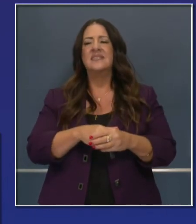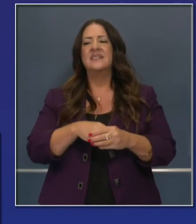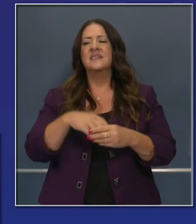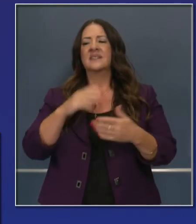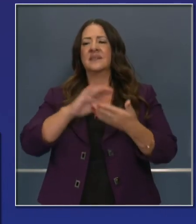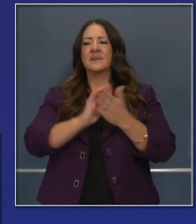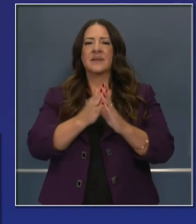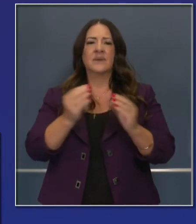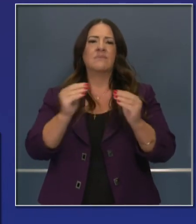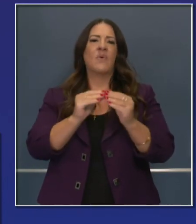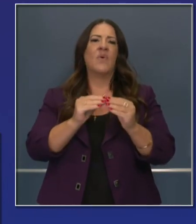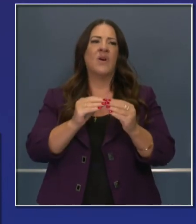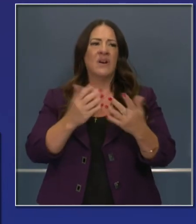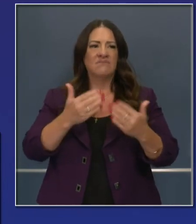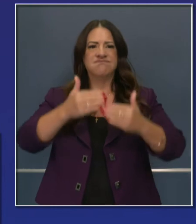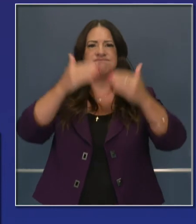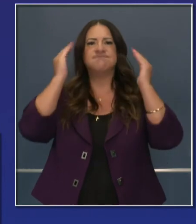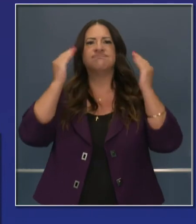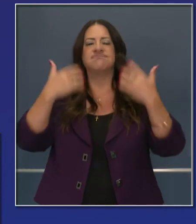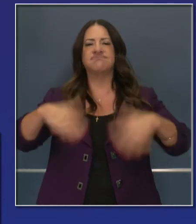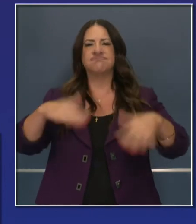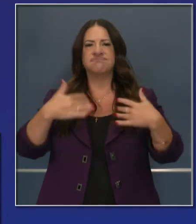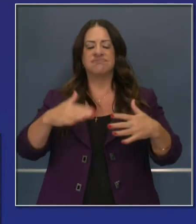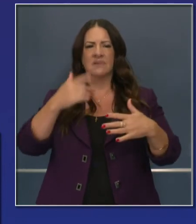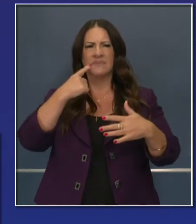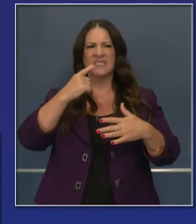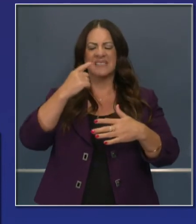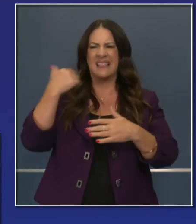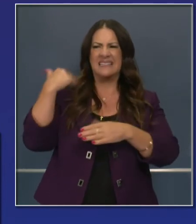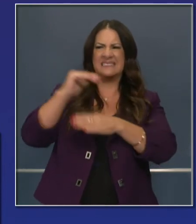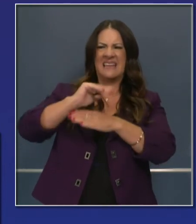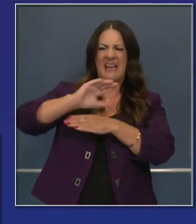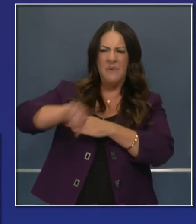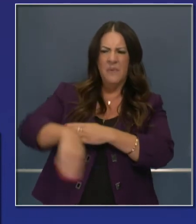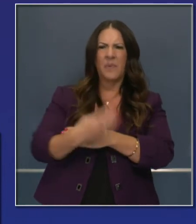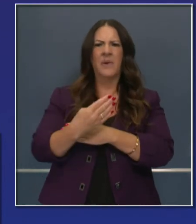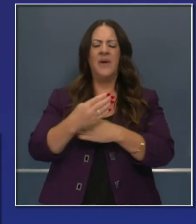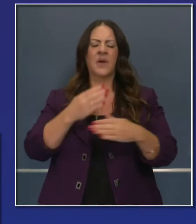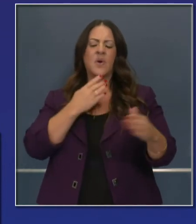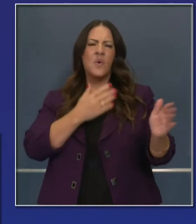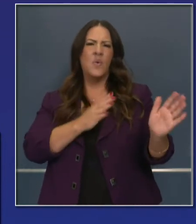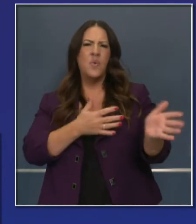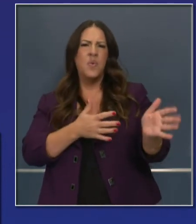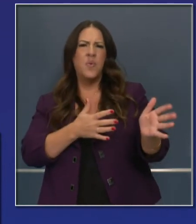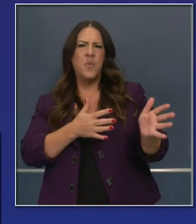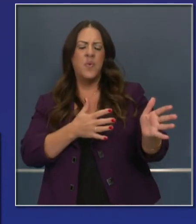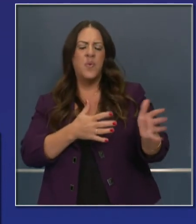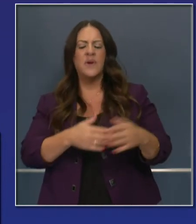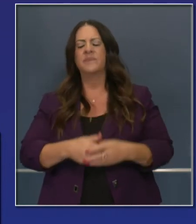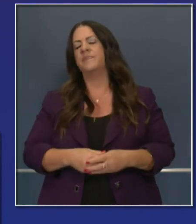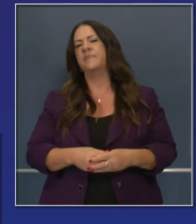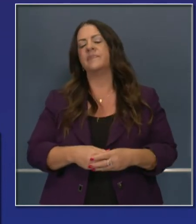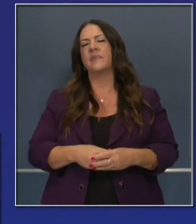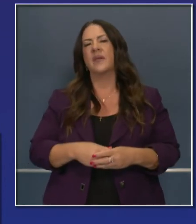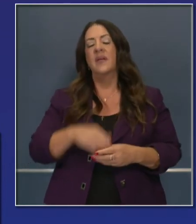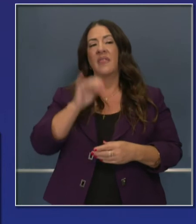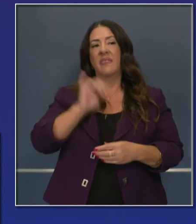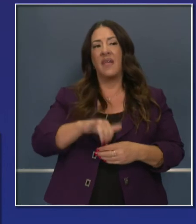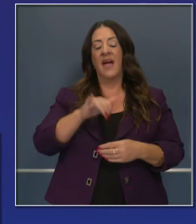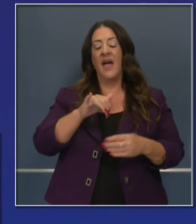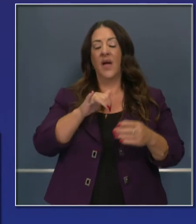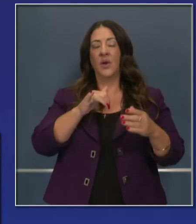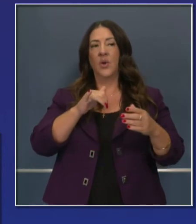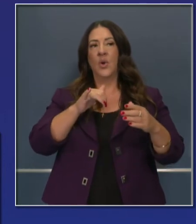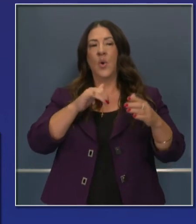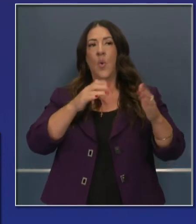more acute because of overnight winds. Those winds will maintain themselves. They'll begin to dissipate